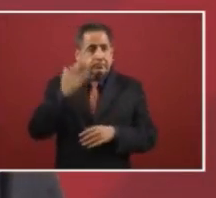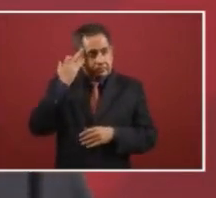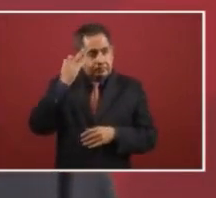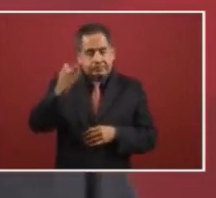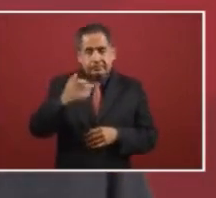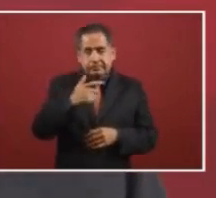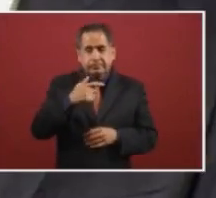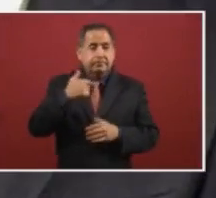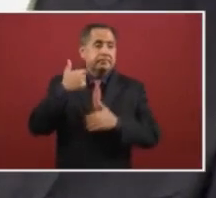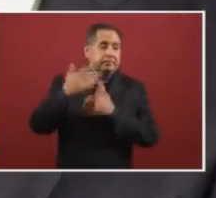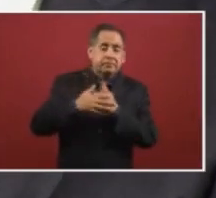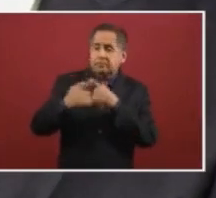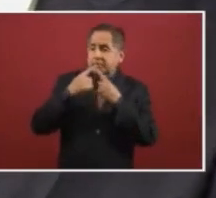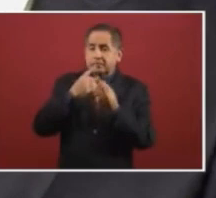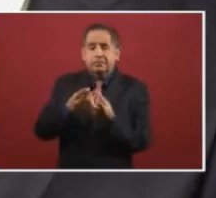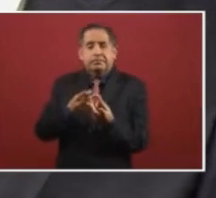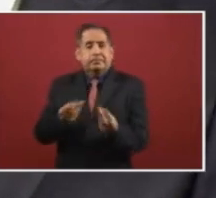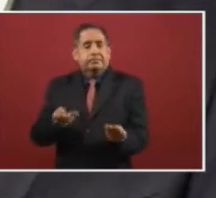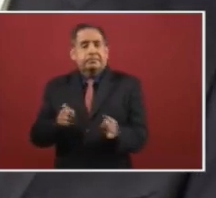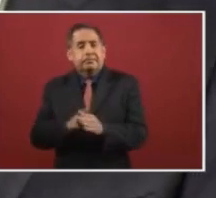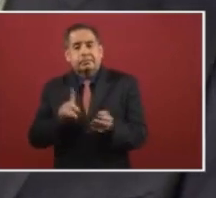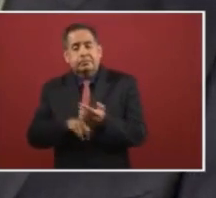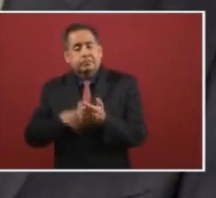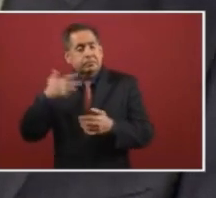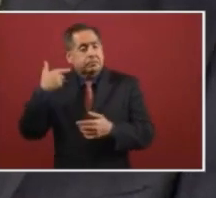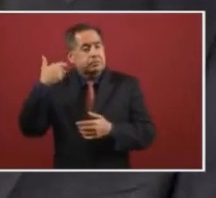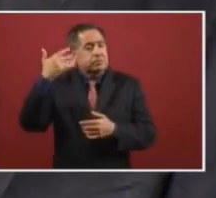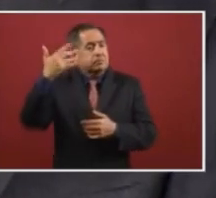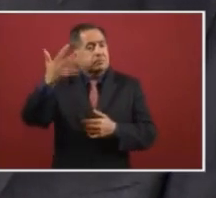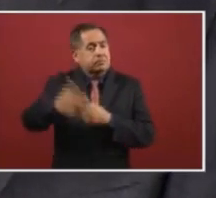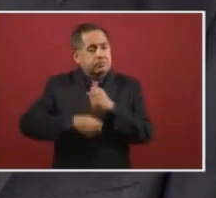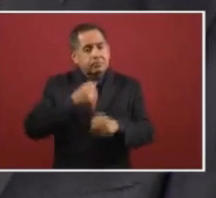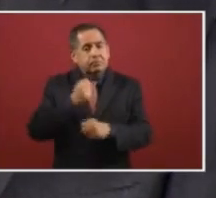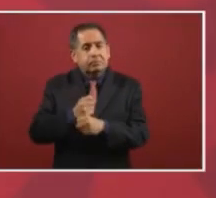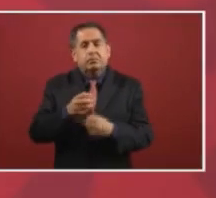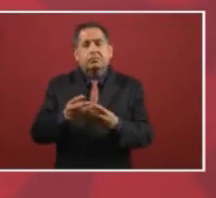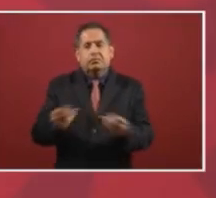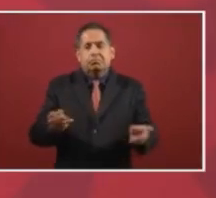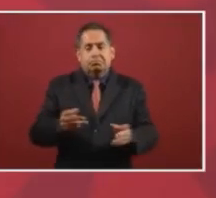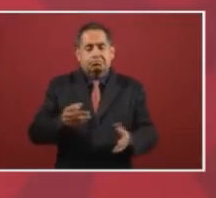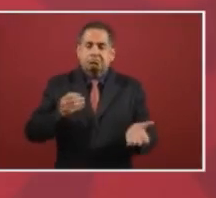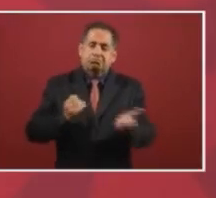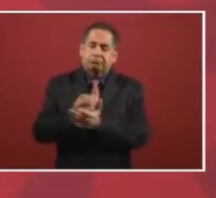a fight that would have been divisive for many years.